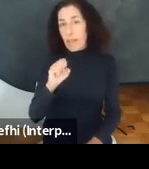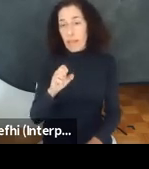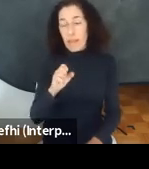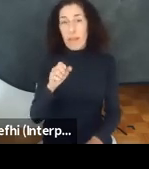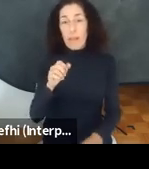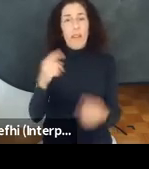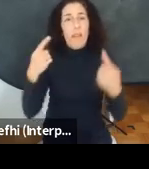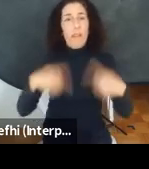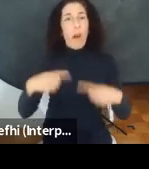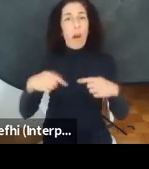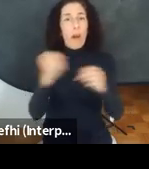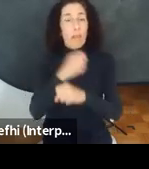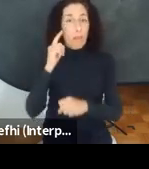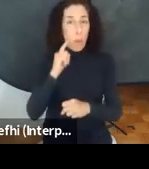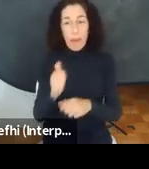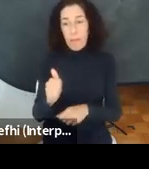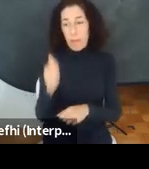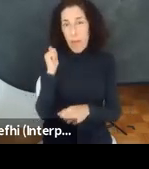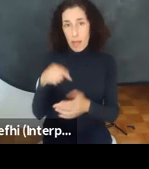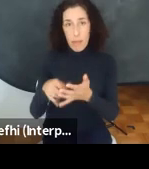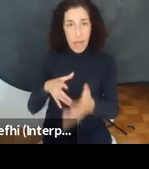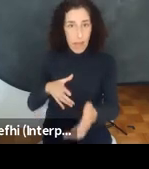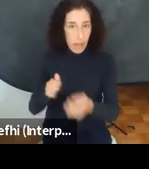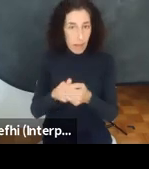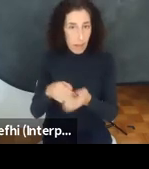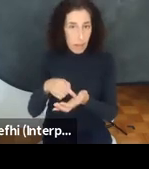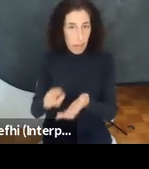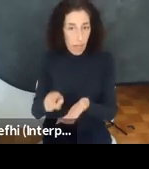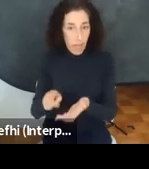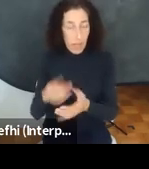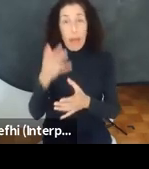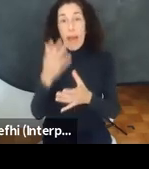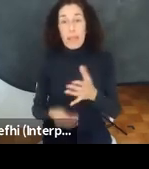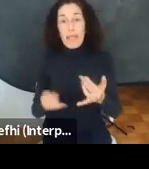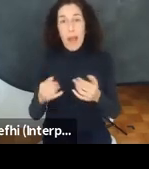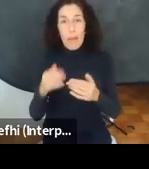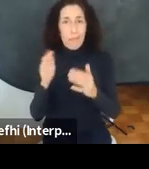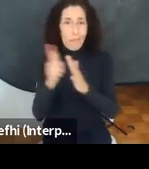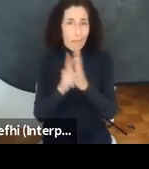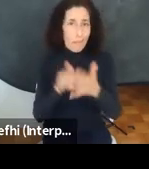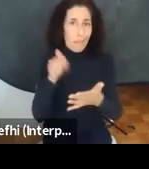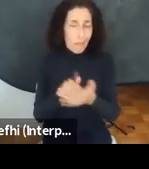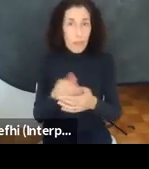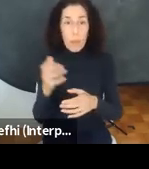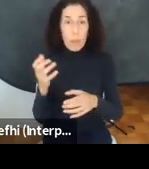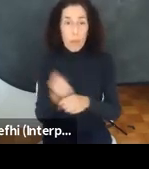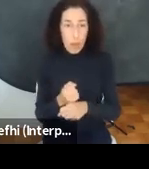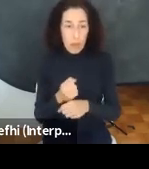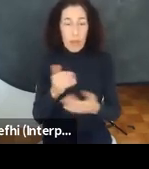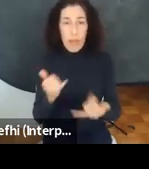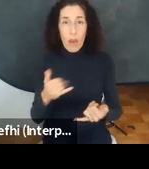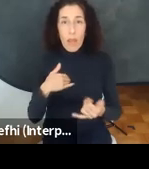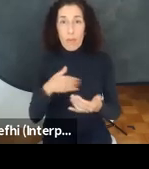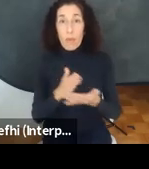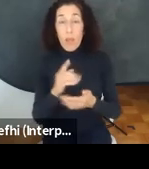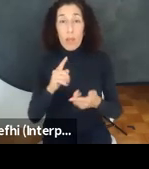right. And we, you know, the organization, the Quality Trust, helped create the Vinner Trust for Wesley Vinner, right, to put money in the